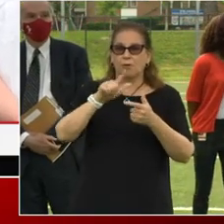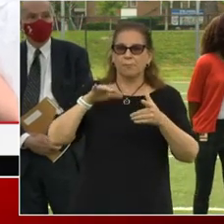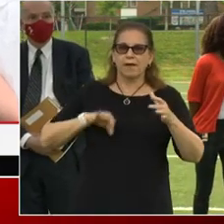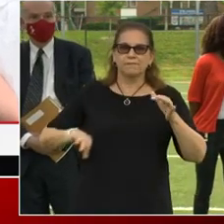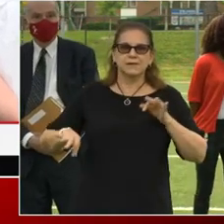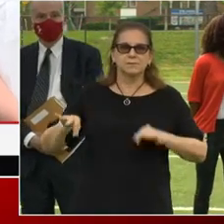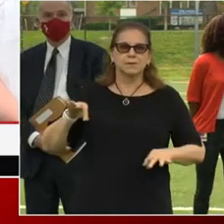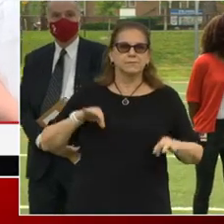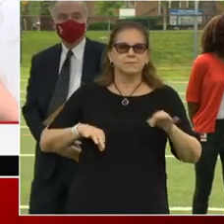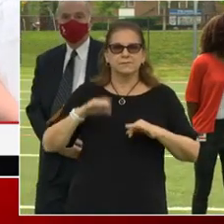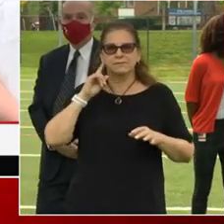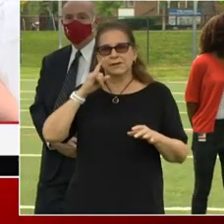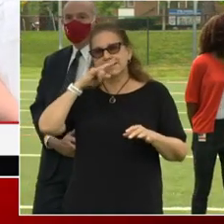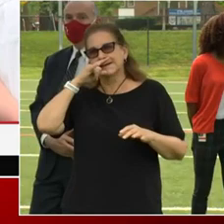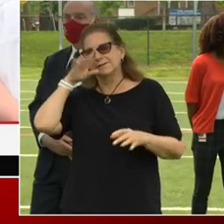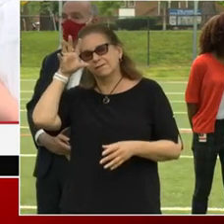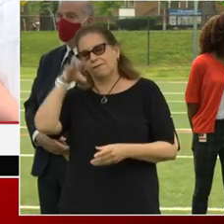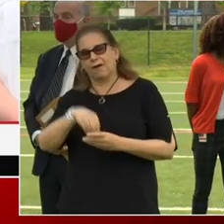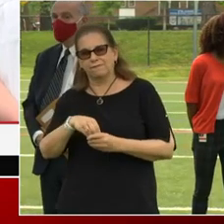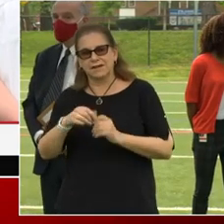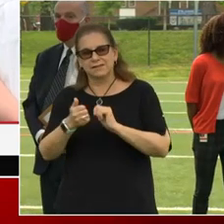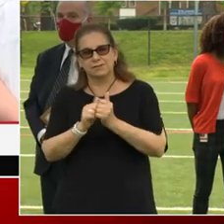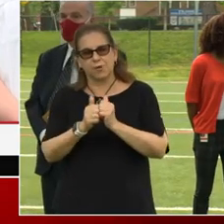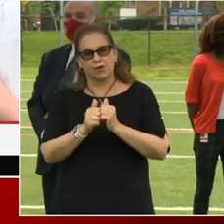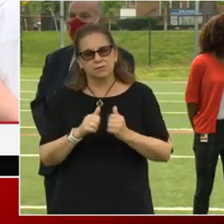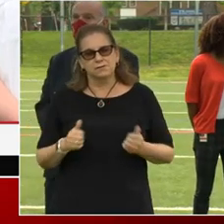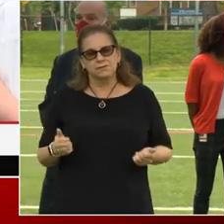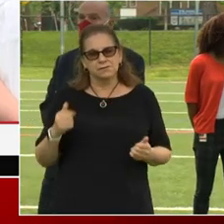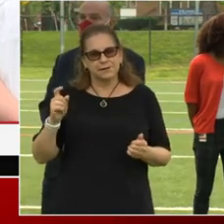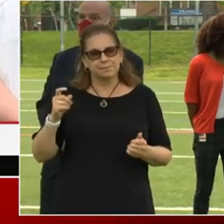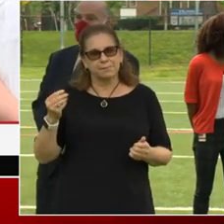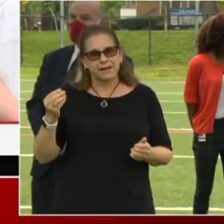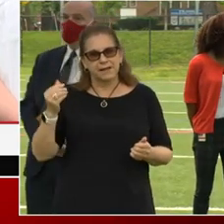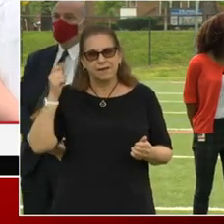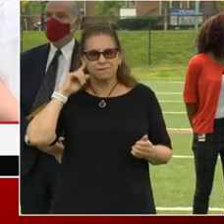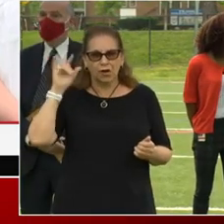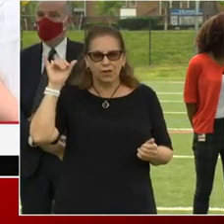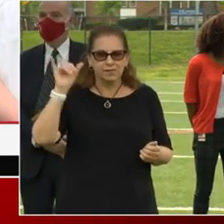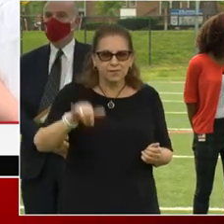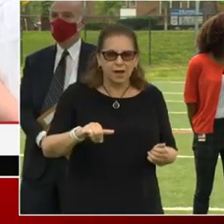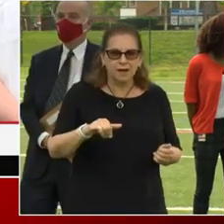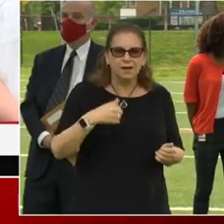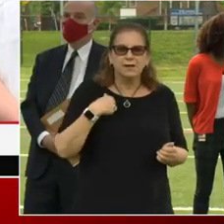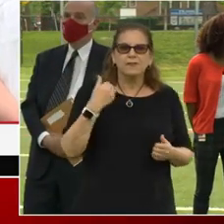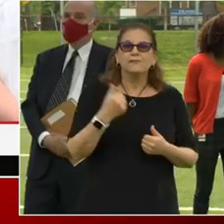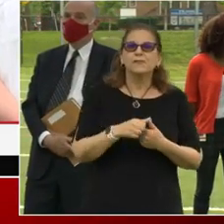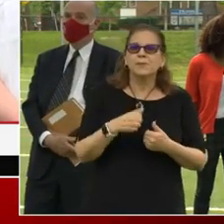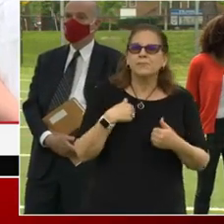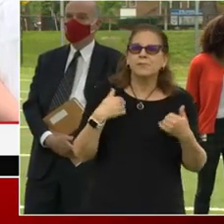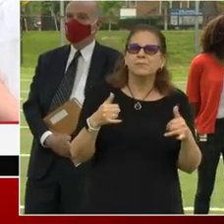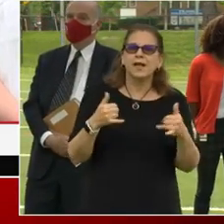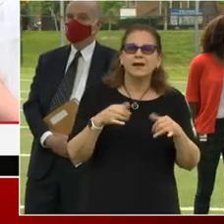sports. Number 9 took me to my out-of-town game. I was 11 years old.